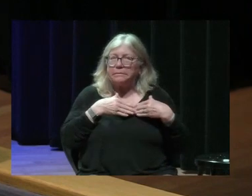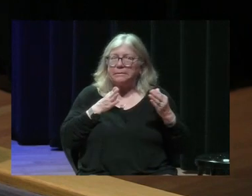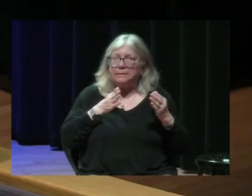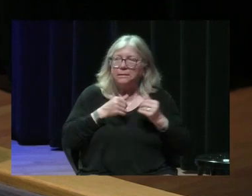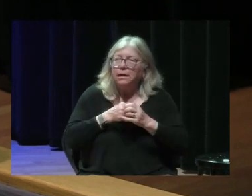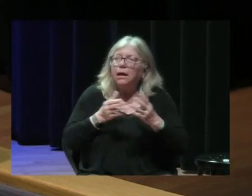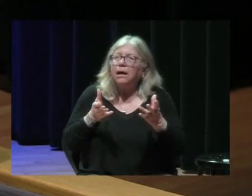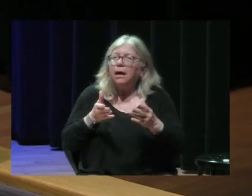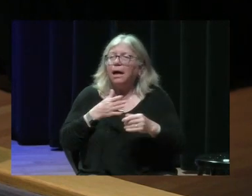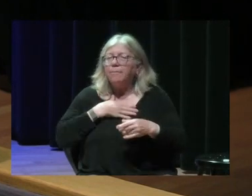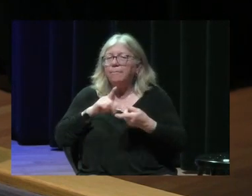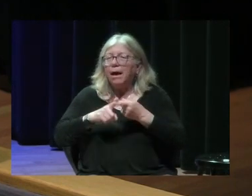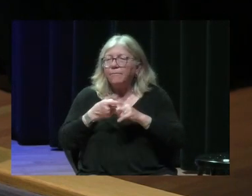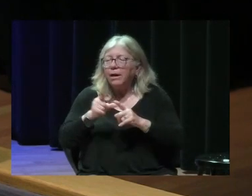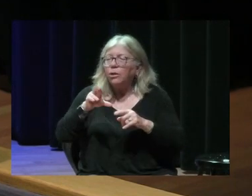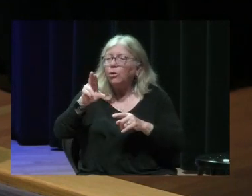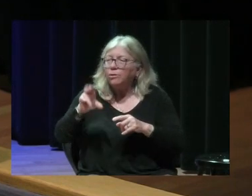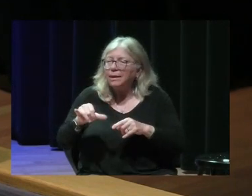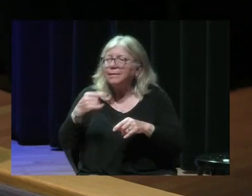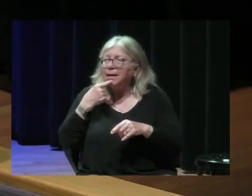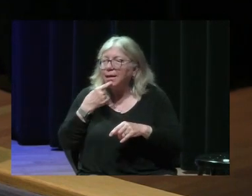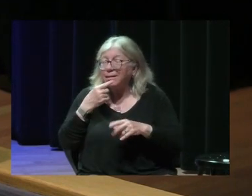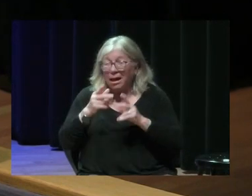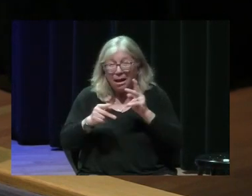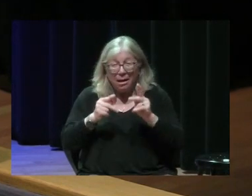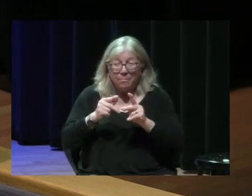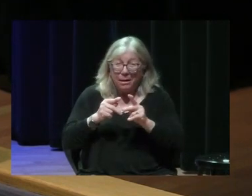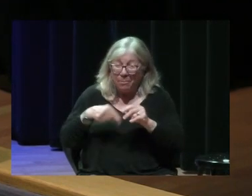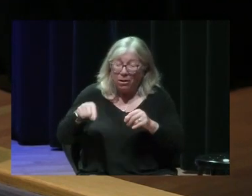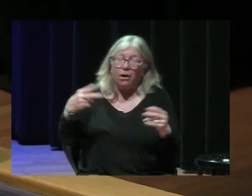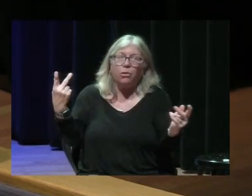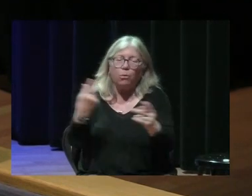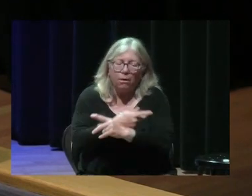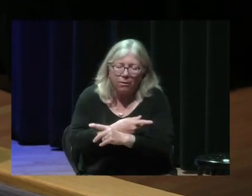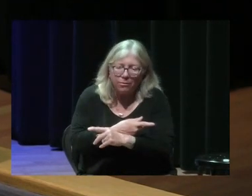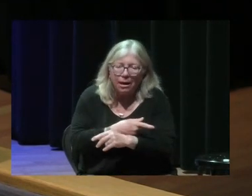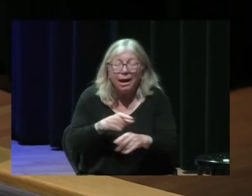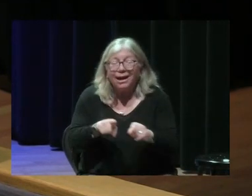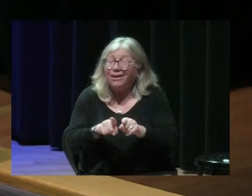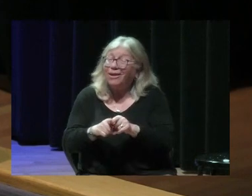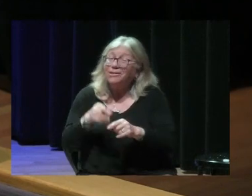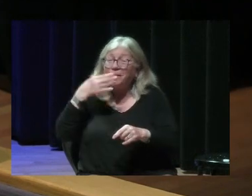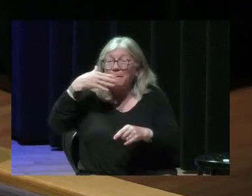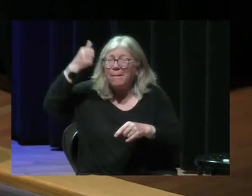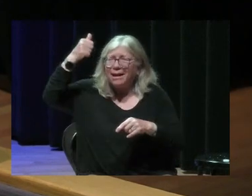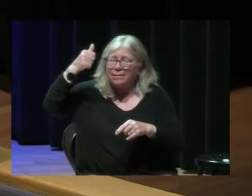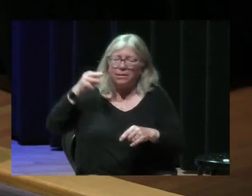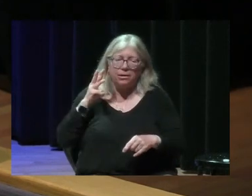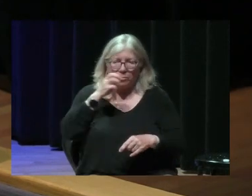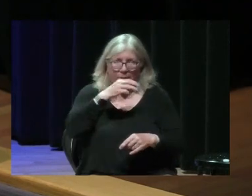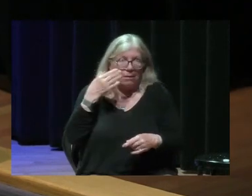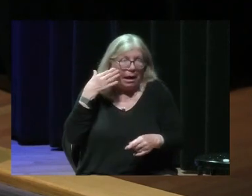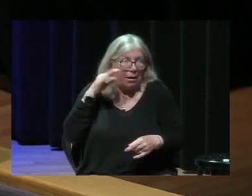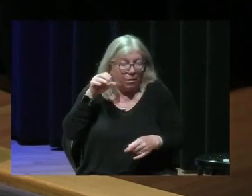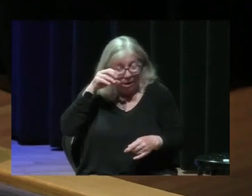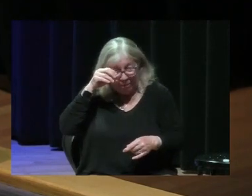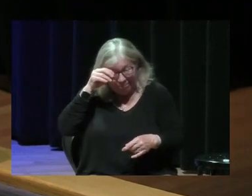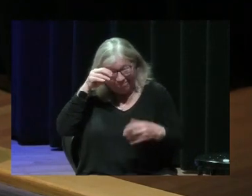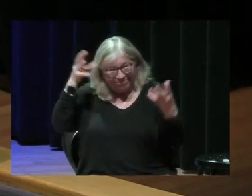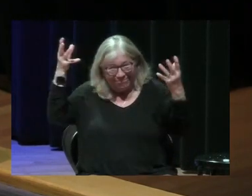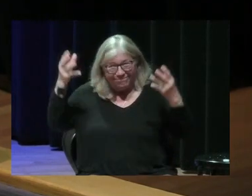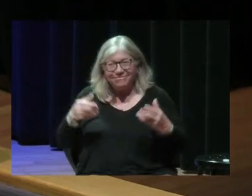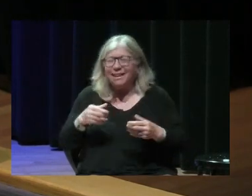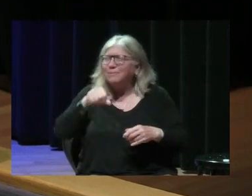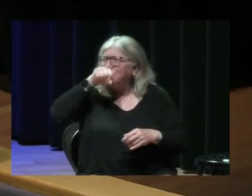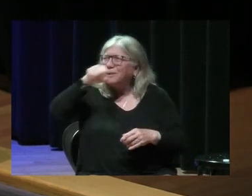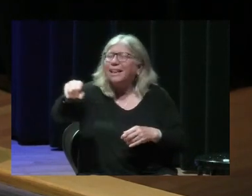humans. As my friend Lacey says, people are the worst and also the best. It's weird. I don't know. And I